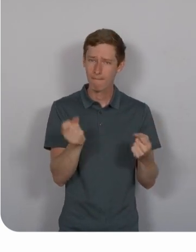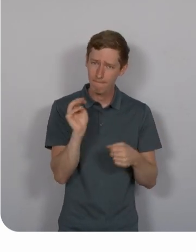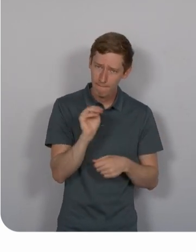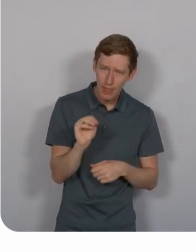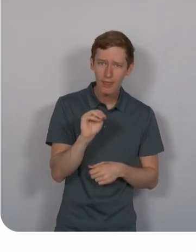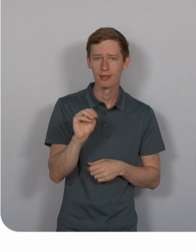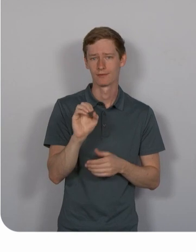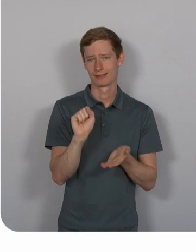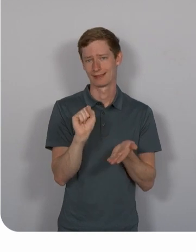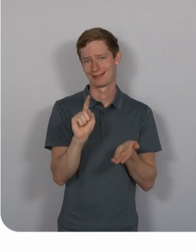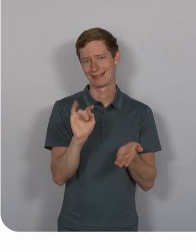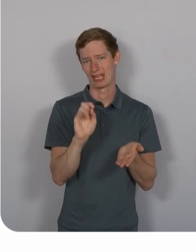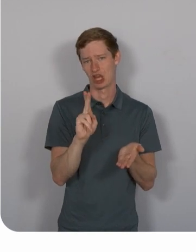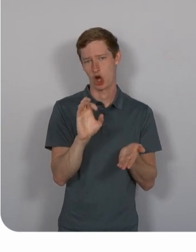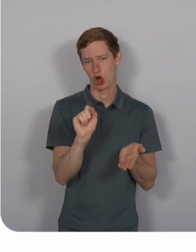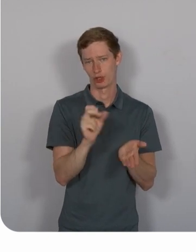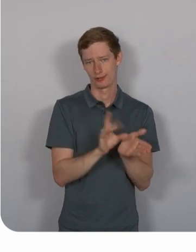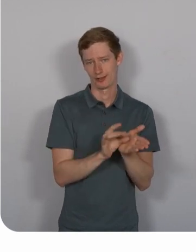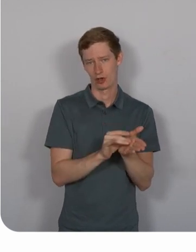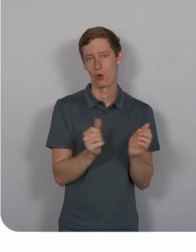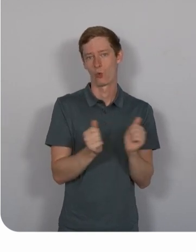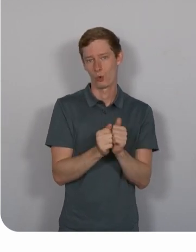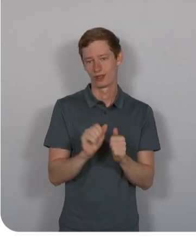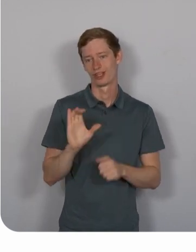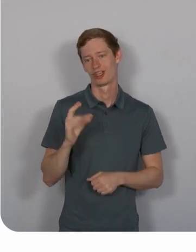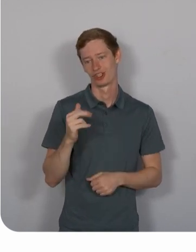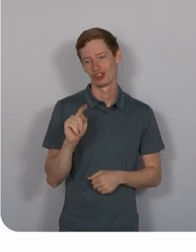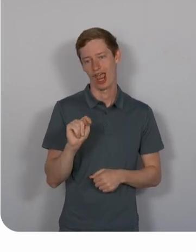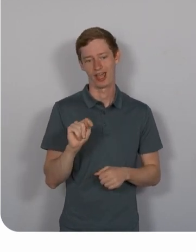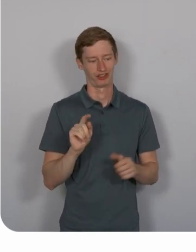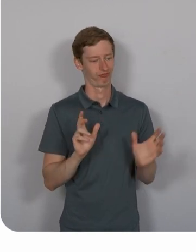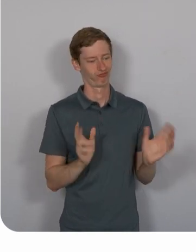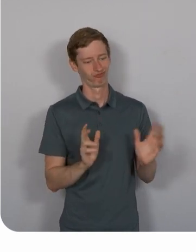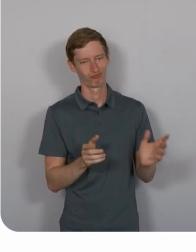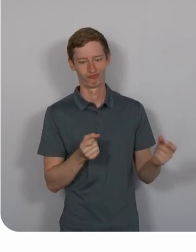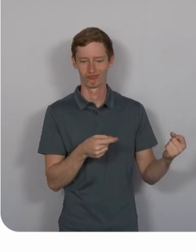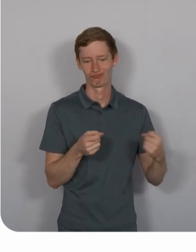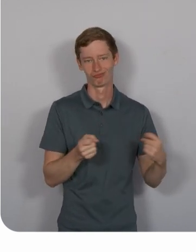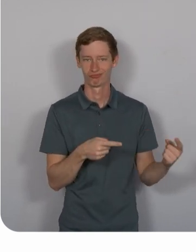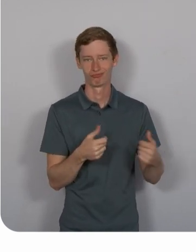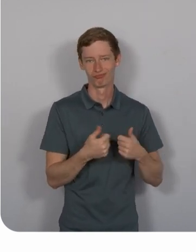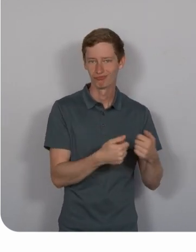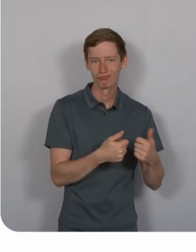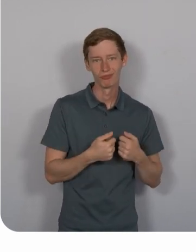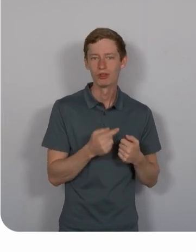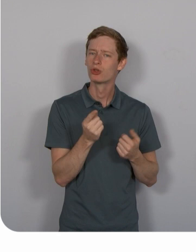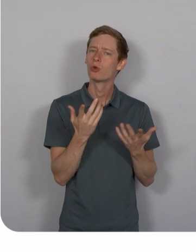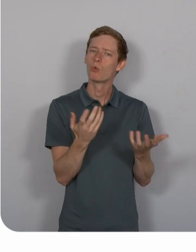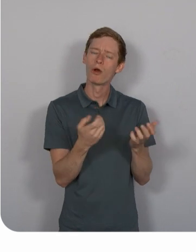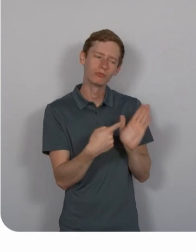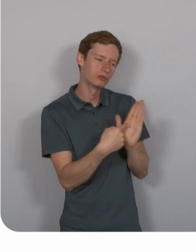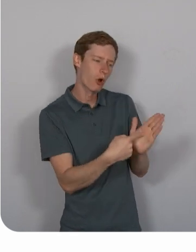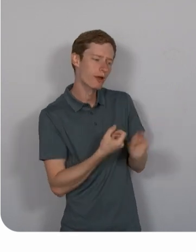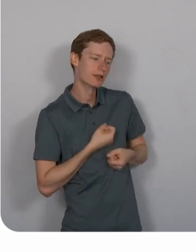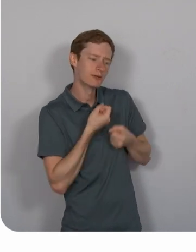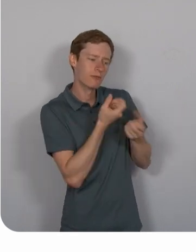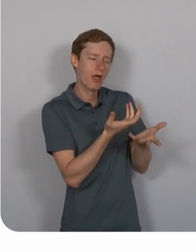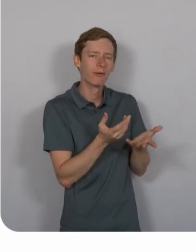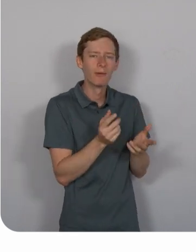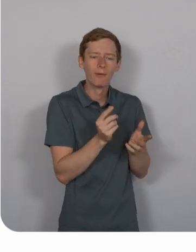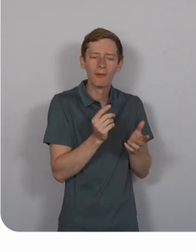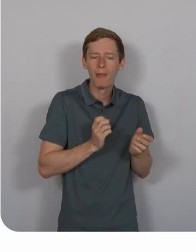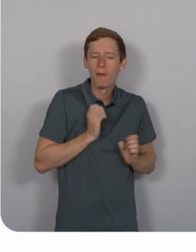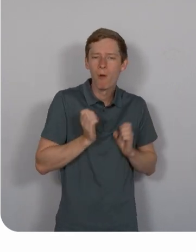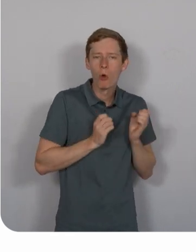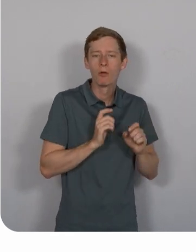in chats. And you know, every chat is a little bit different, and you want to express, you know, subtly different emotions, but you know, today we only have, you know, a